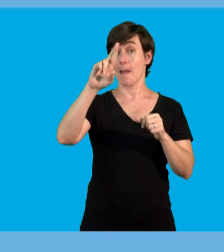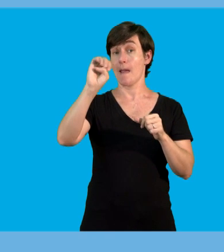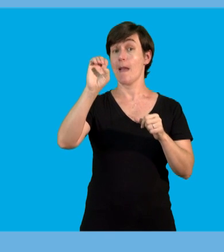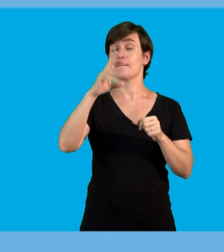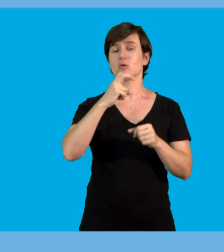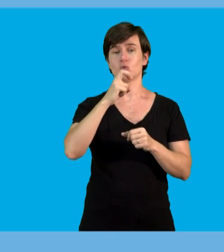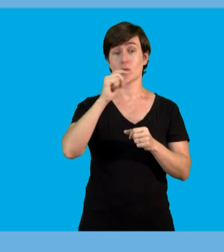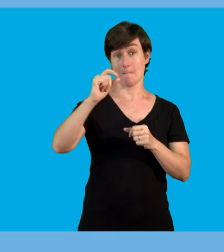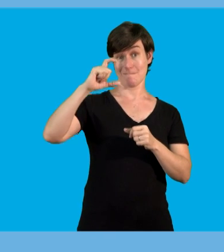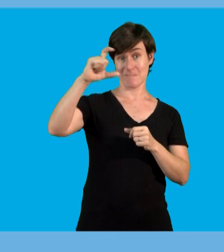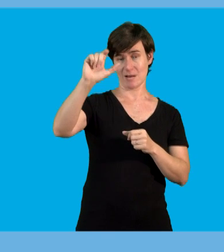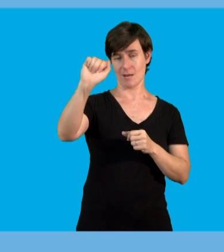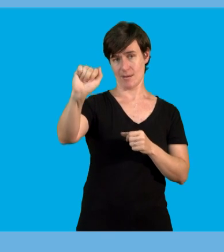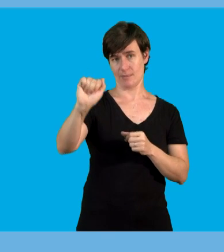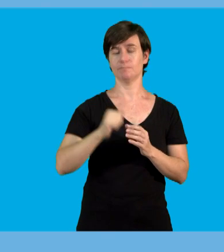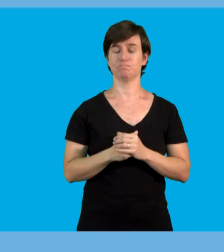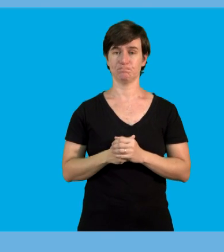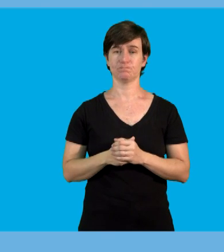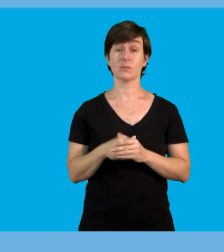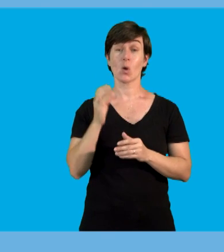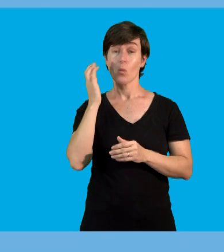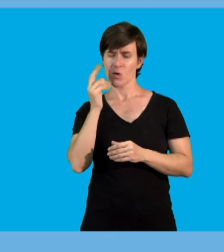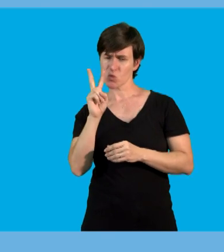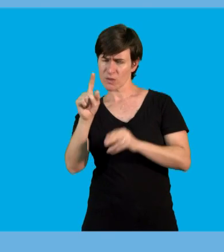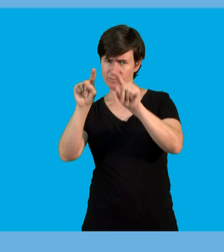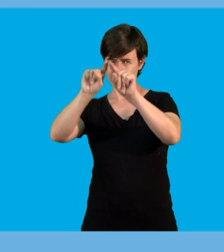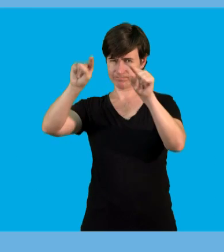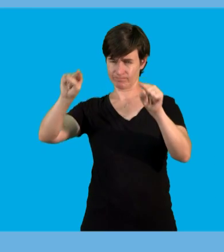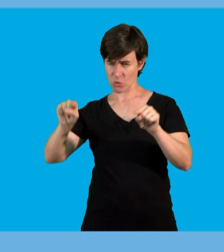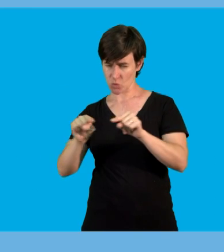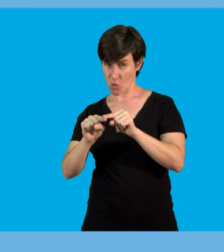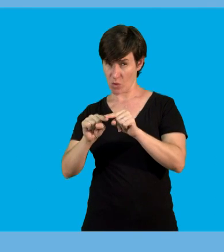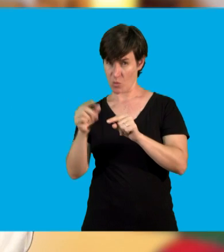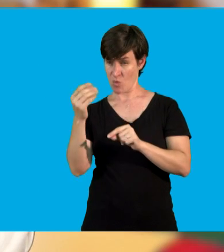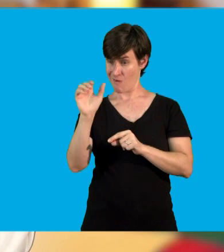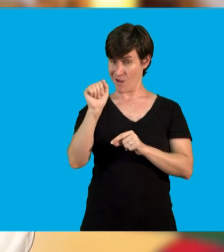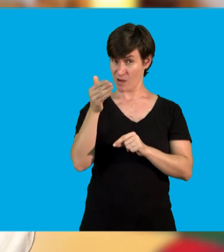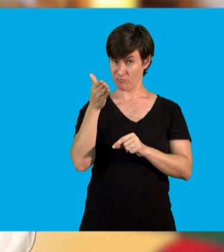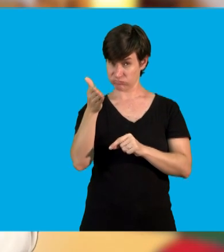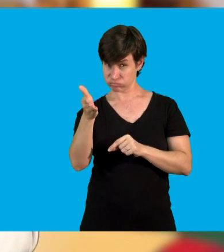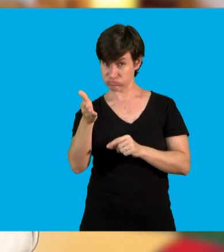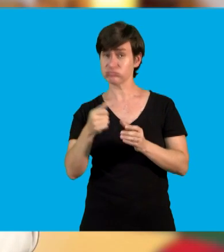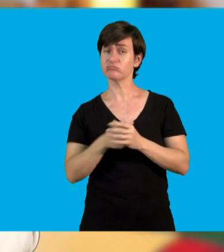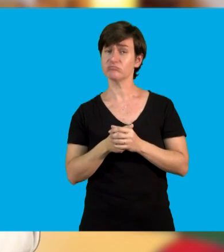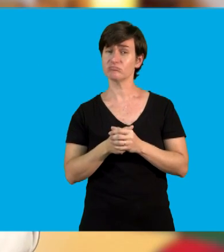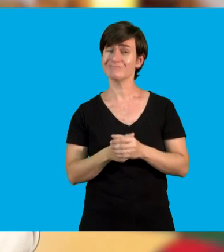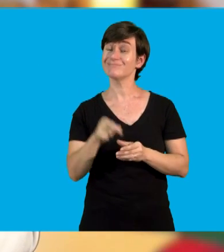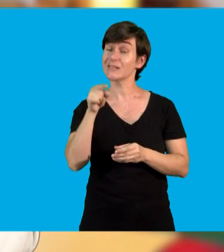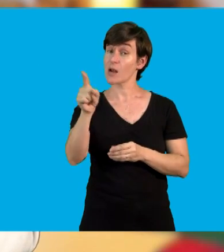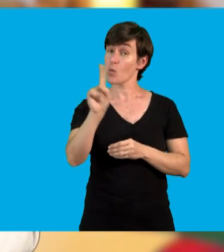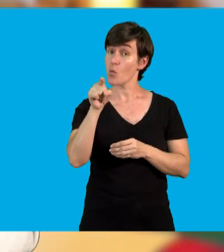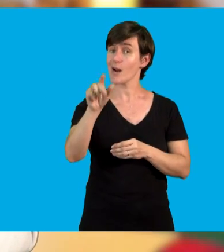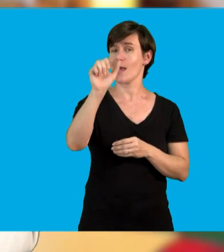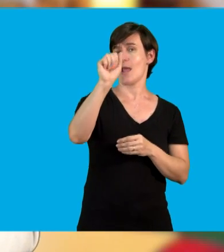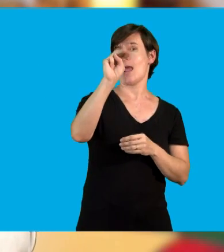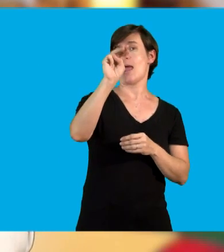letter A. We always need to remember that whenever you see an A in any electrical circuit, know that